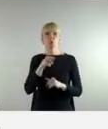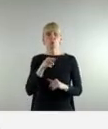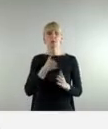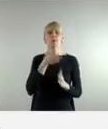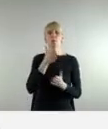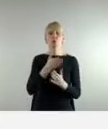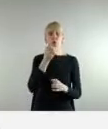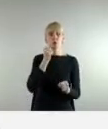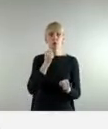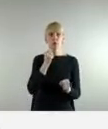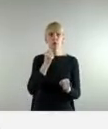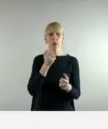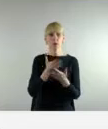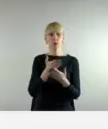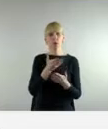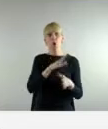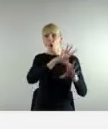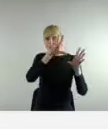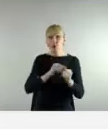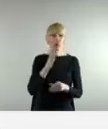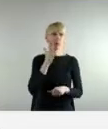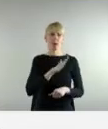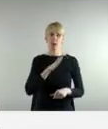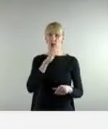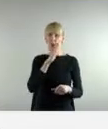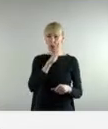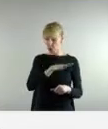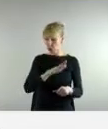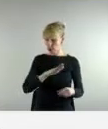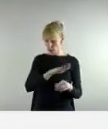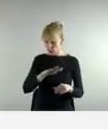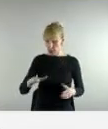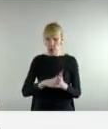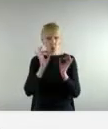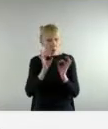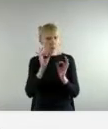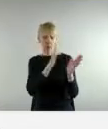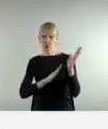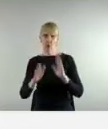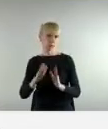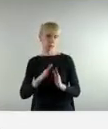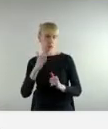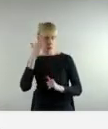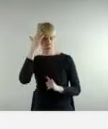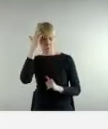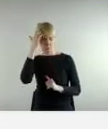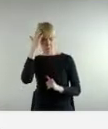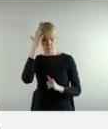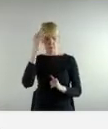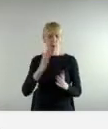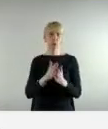systematic work with climate adaptation, and of course the national security is changing,